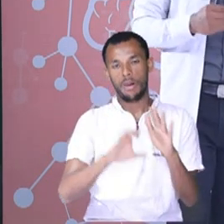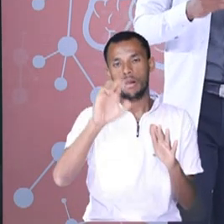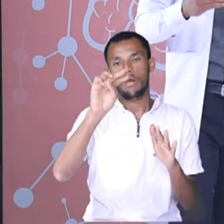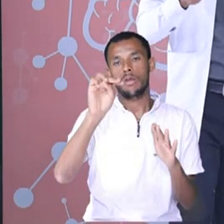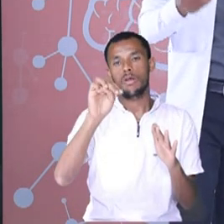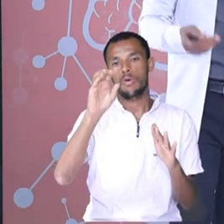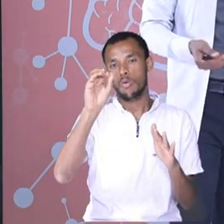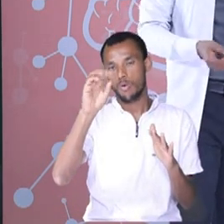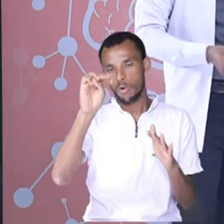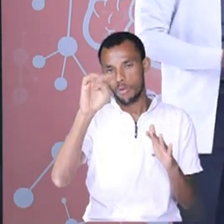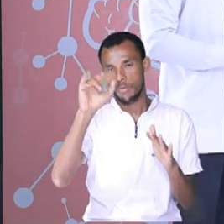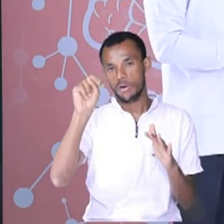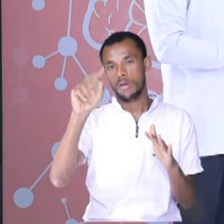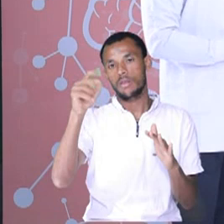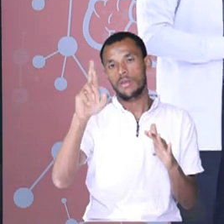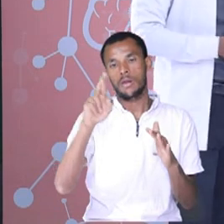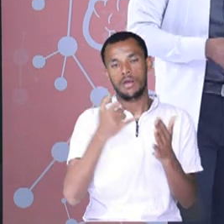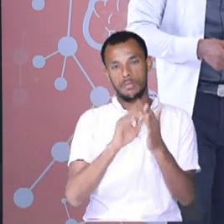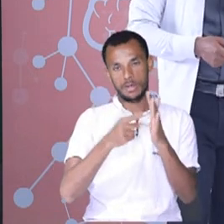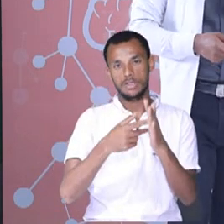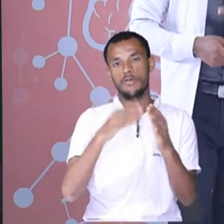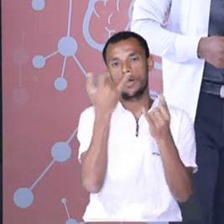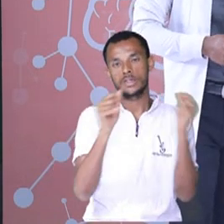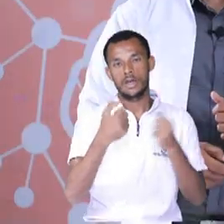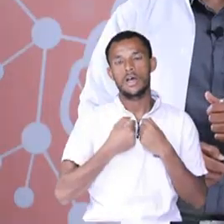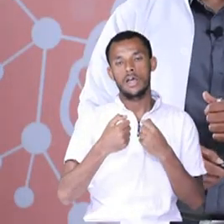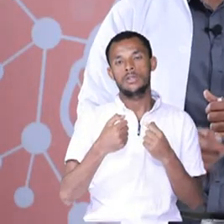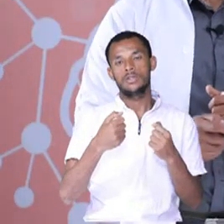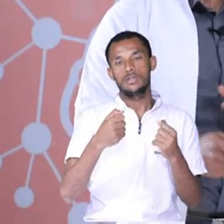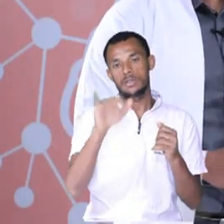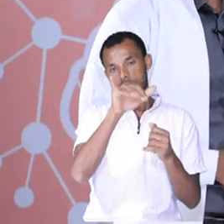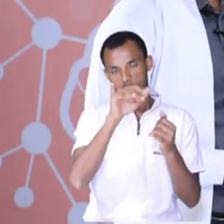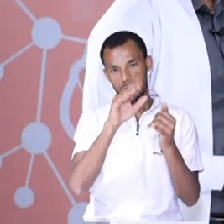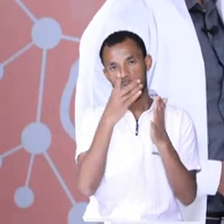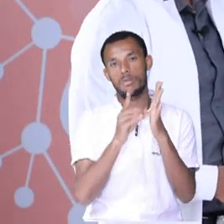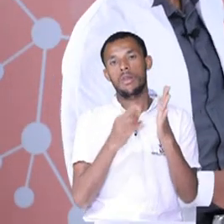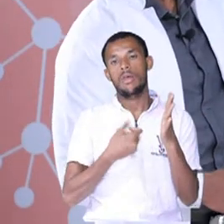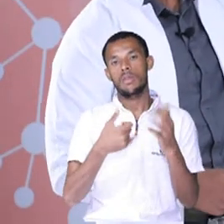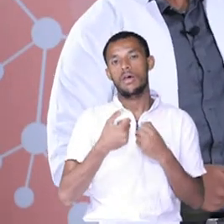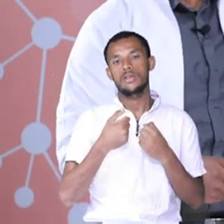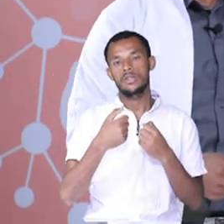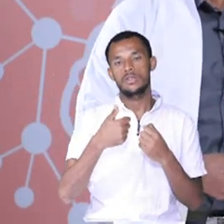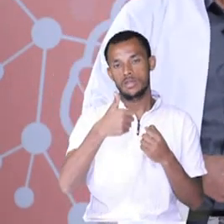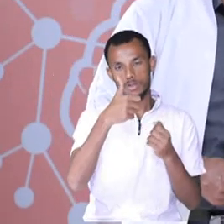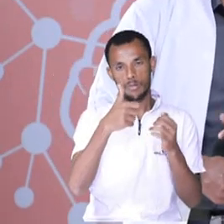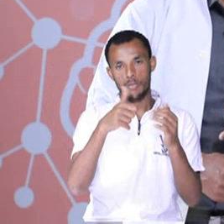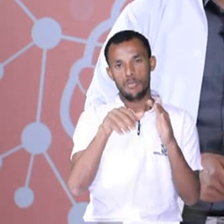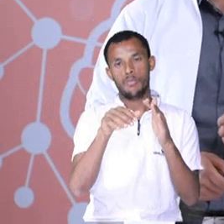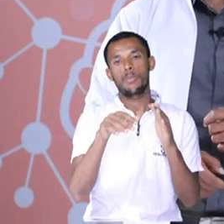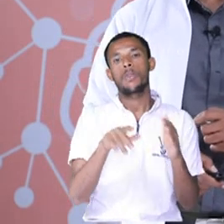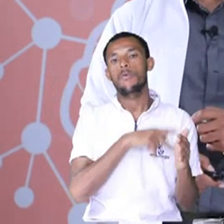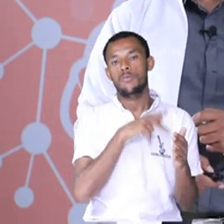if the fraction have the same denominator, it has its own property. The second one is the fraction with